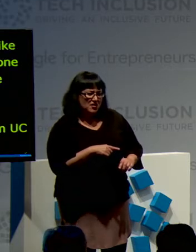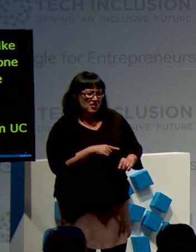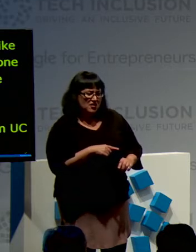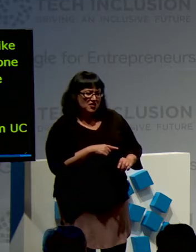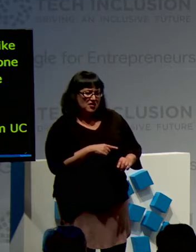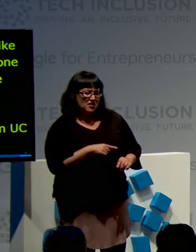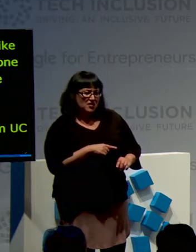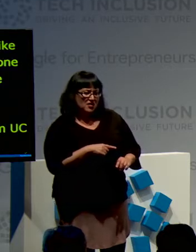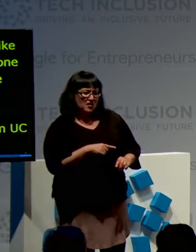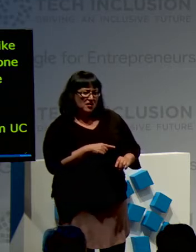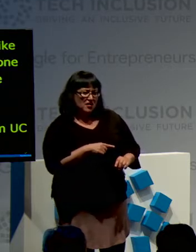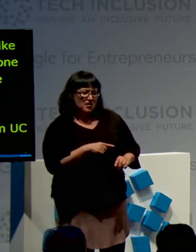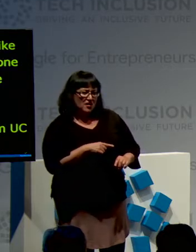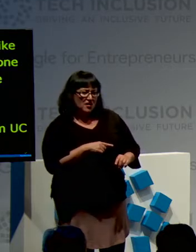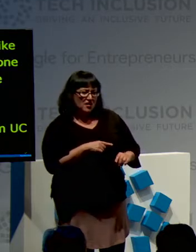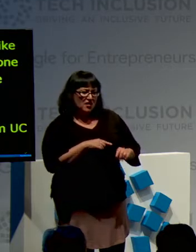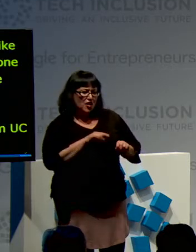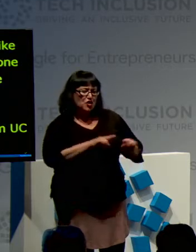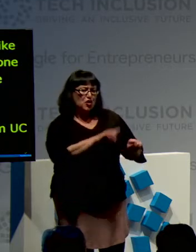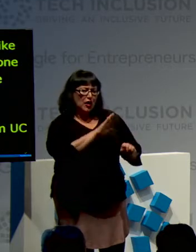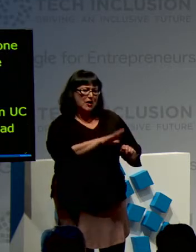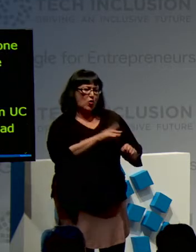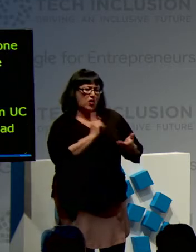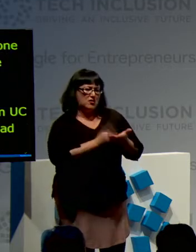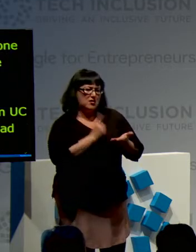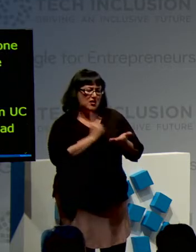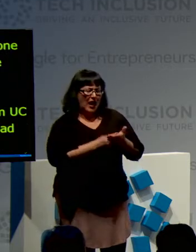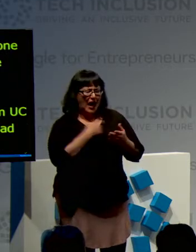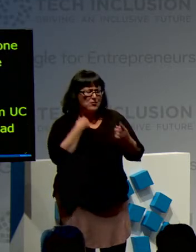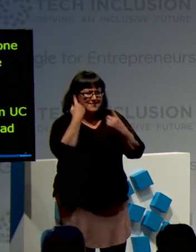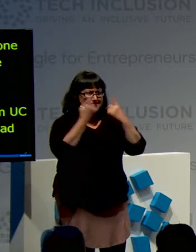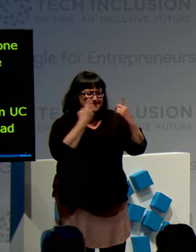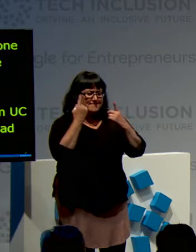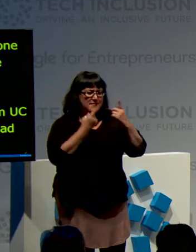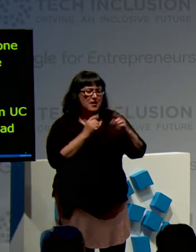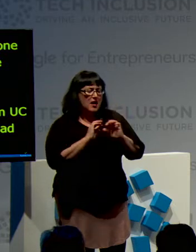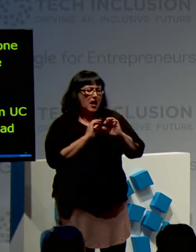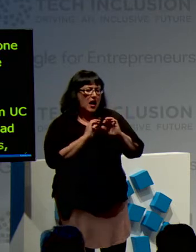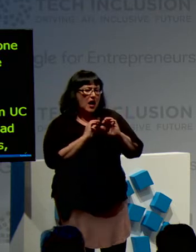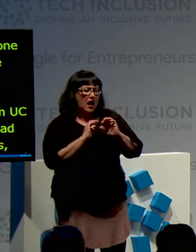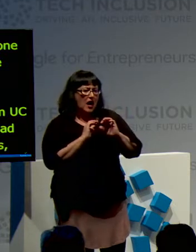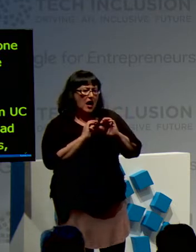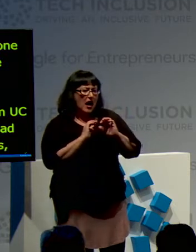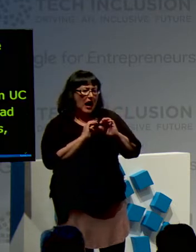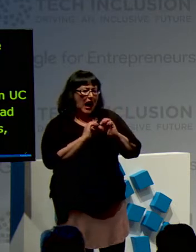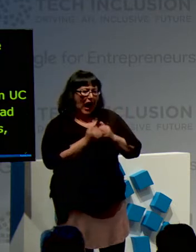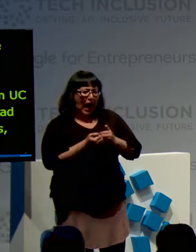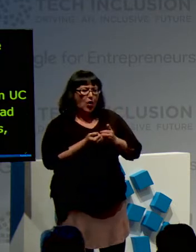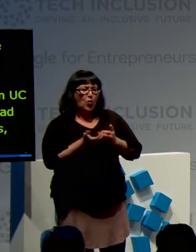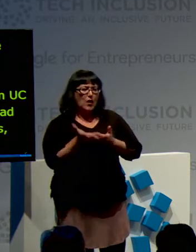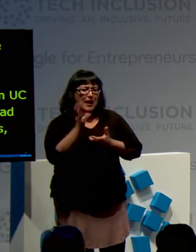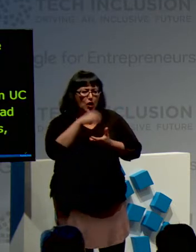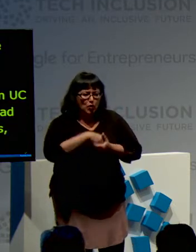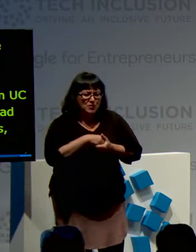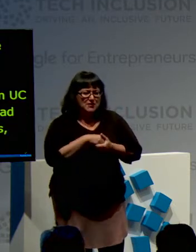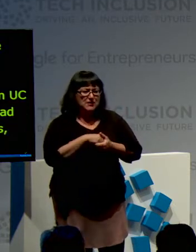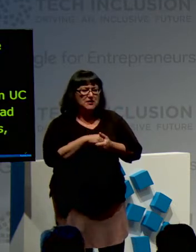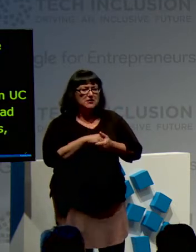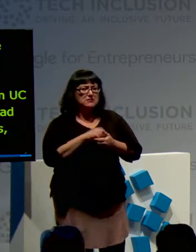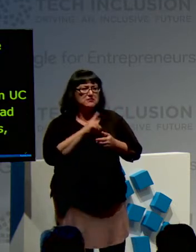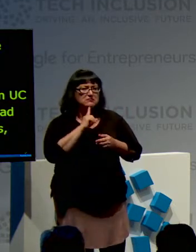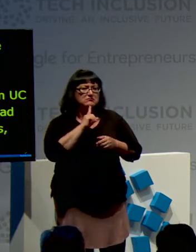basically I had during the entire conversation was like how inclusivity